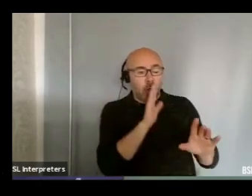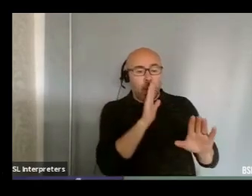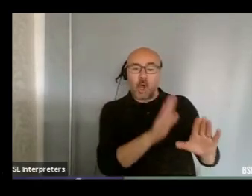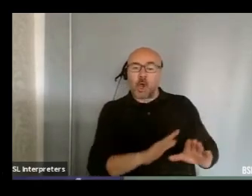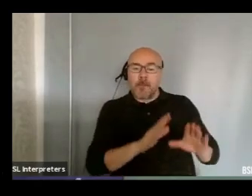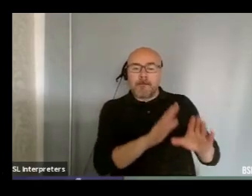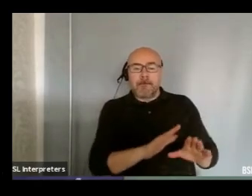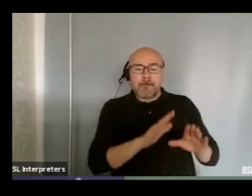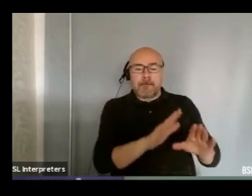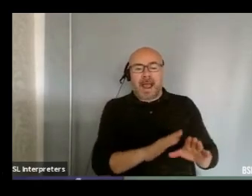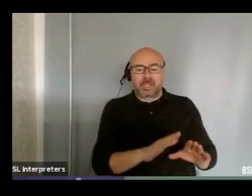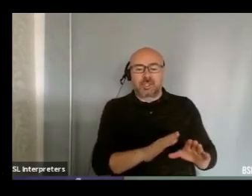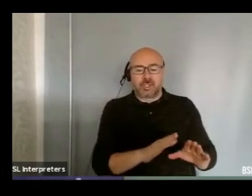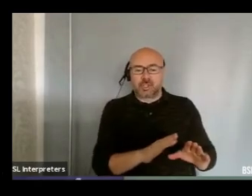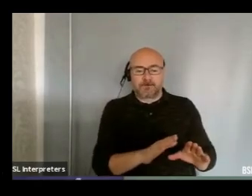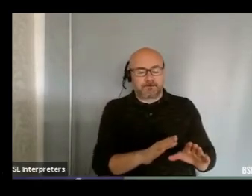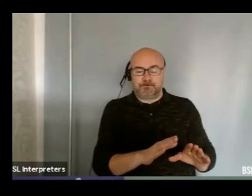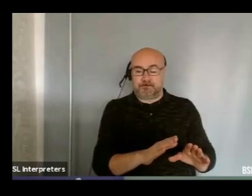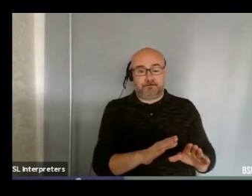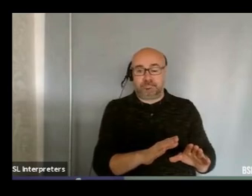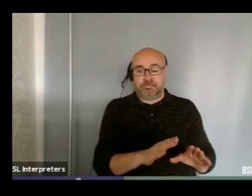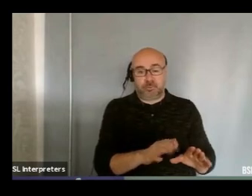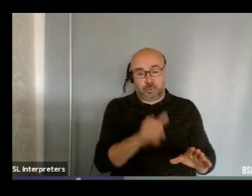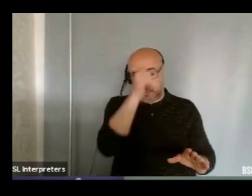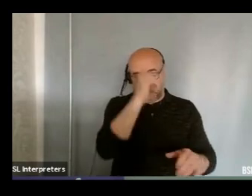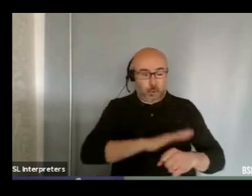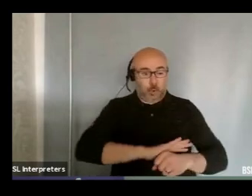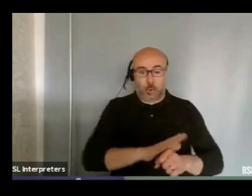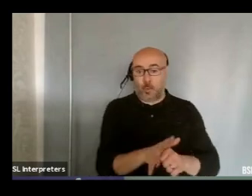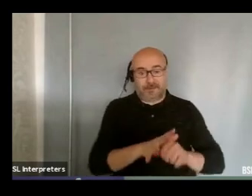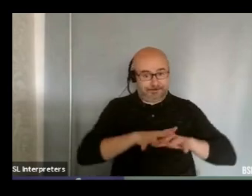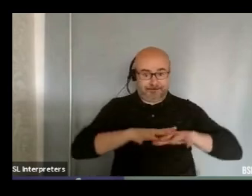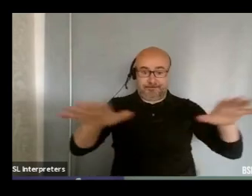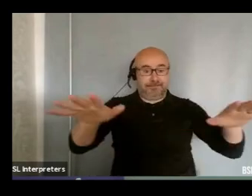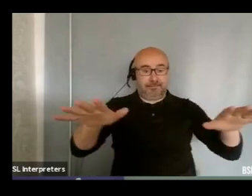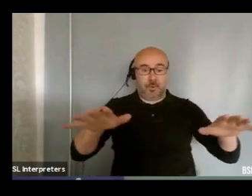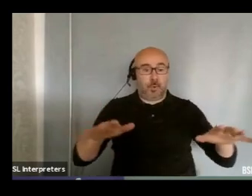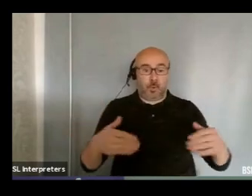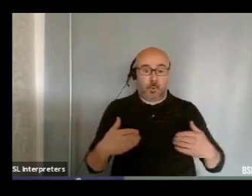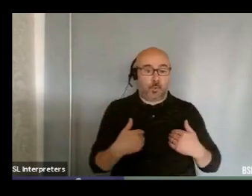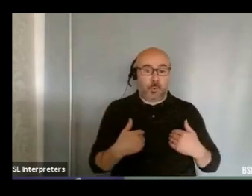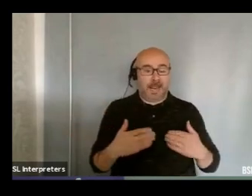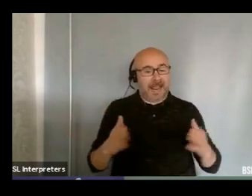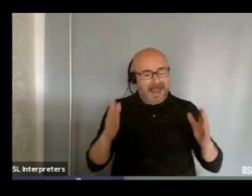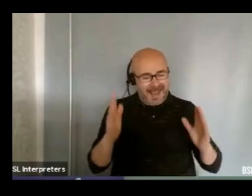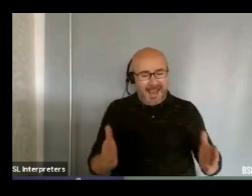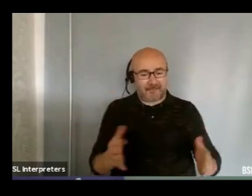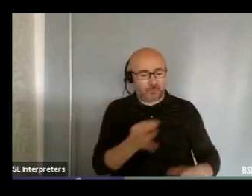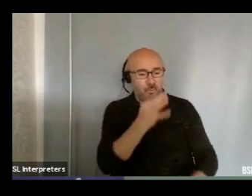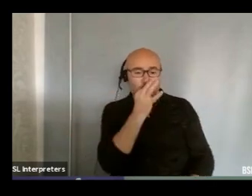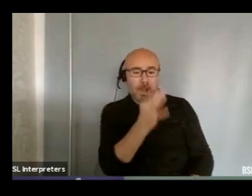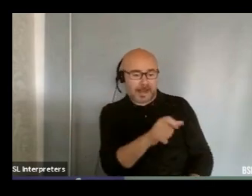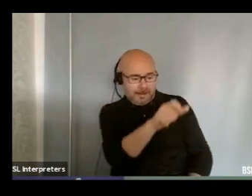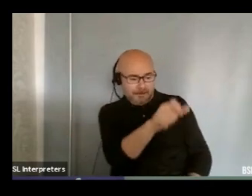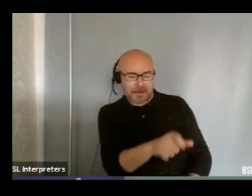critical, we're at a critical time in COVID. I think more than ever before, we not only need to ask patients